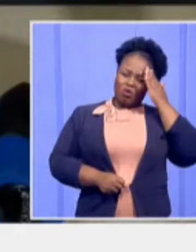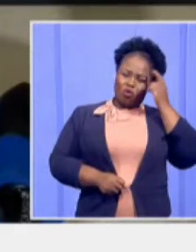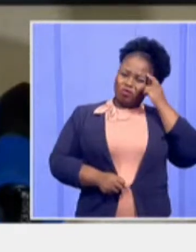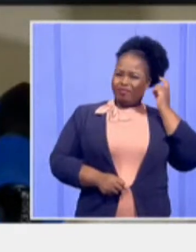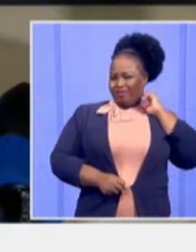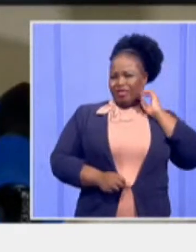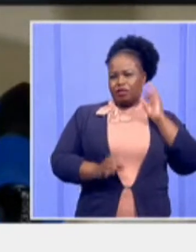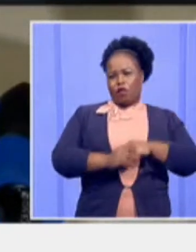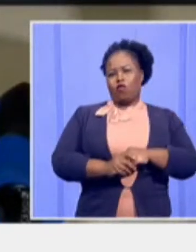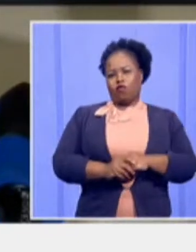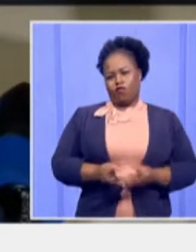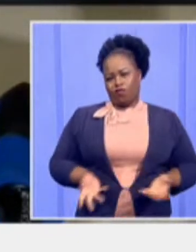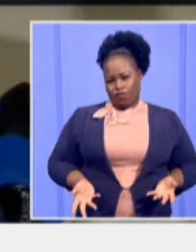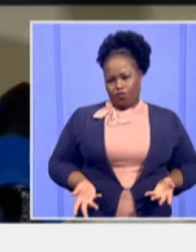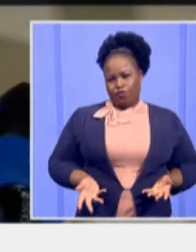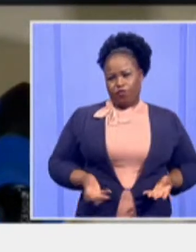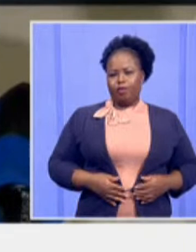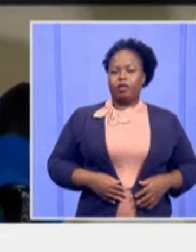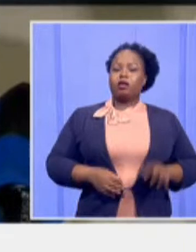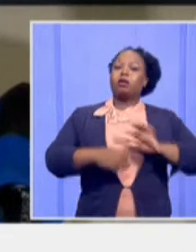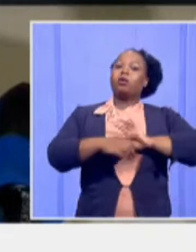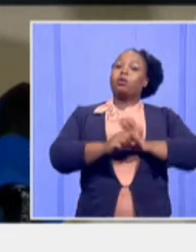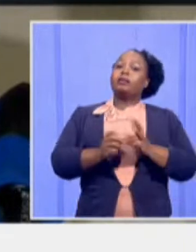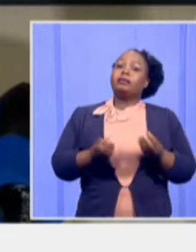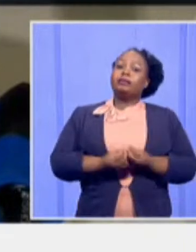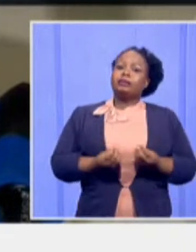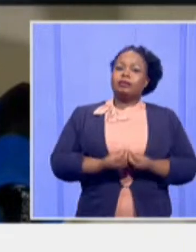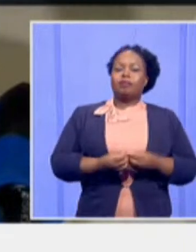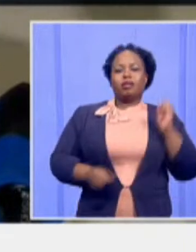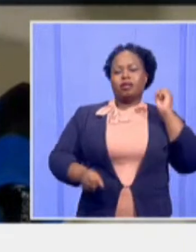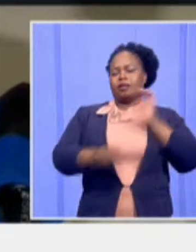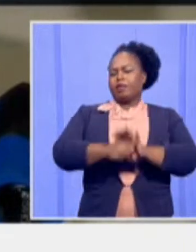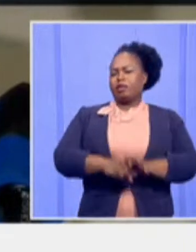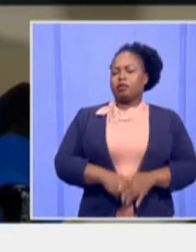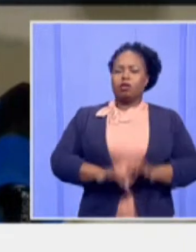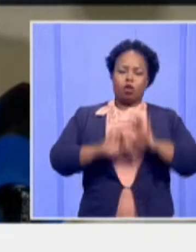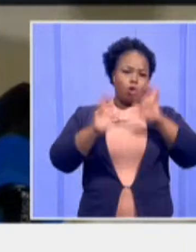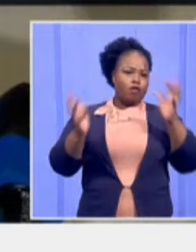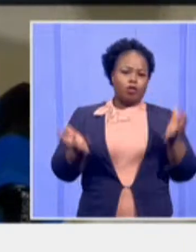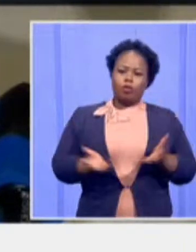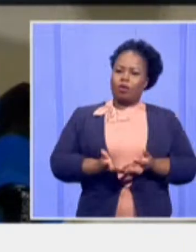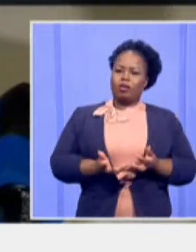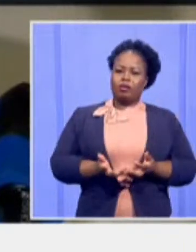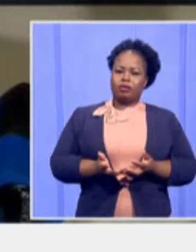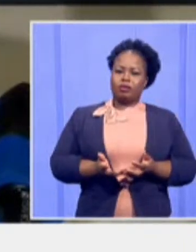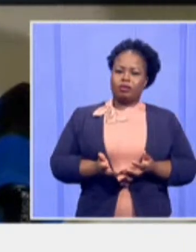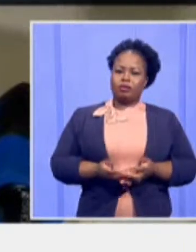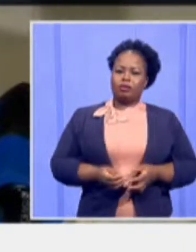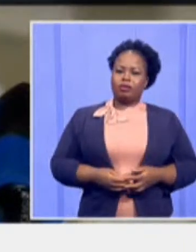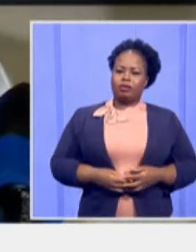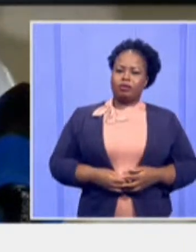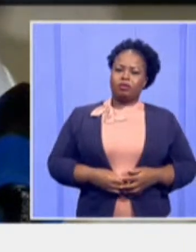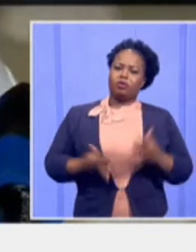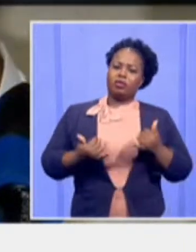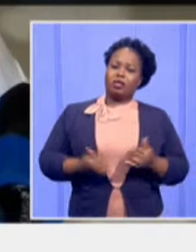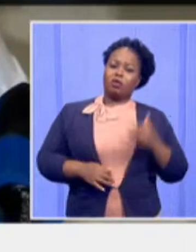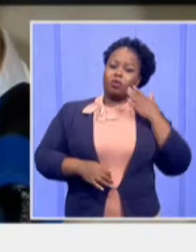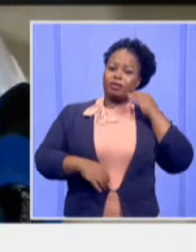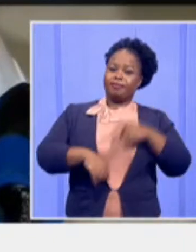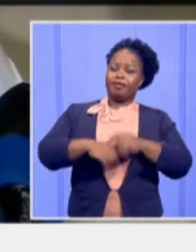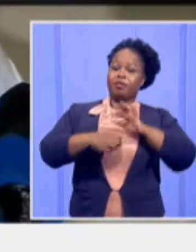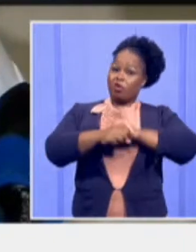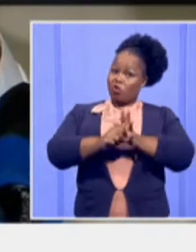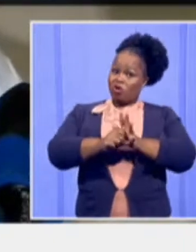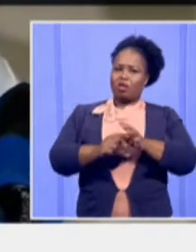thing. COVID-19 is something which has hit the globe very hard. So during COVID-19, there